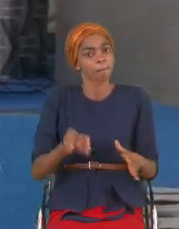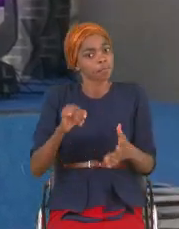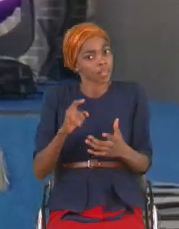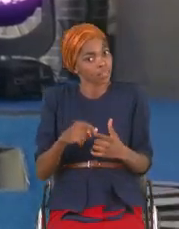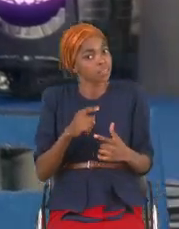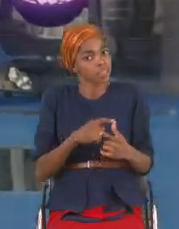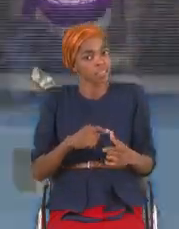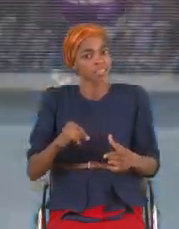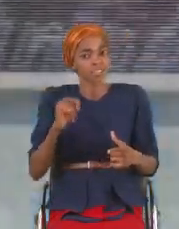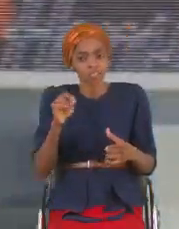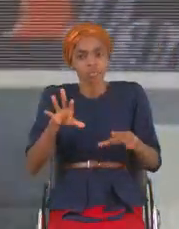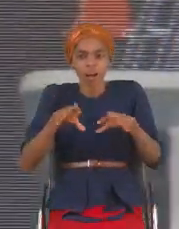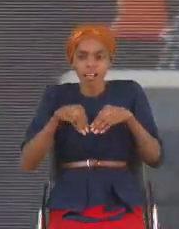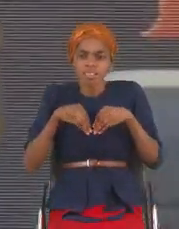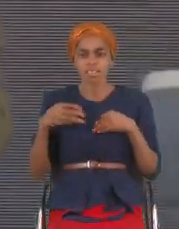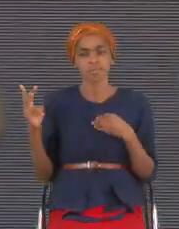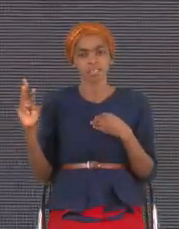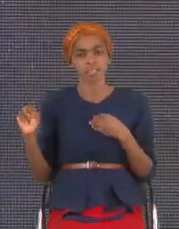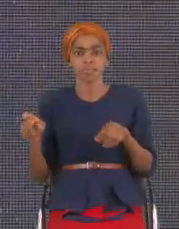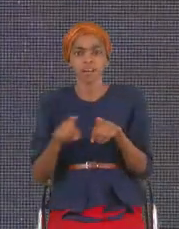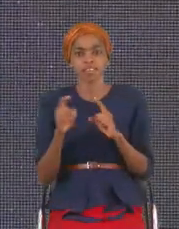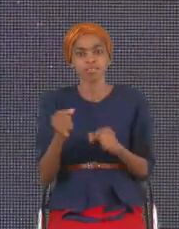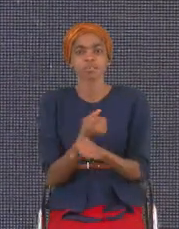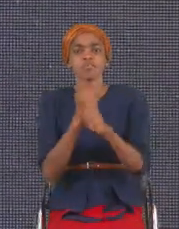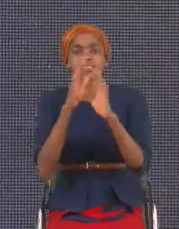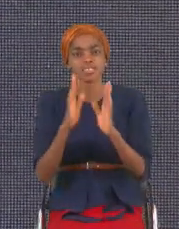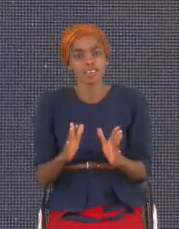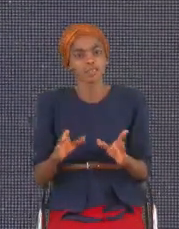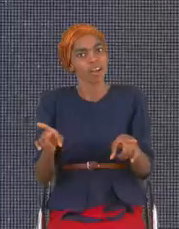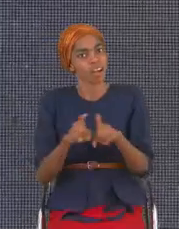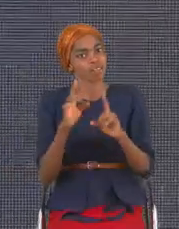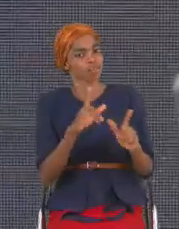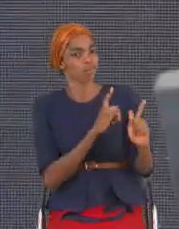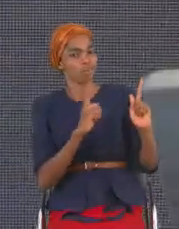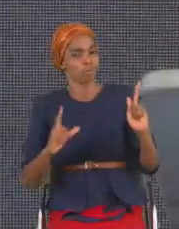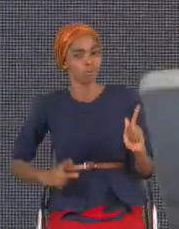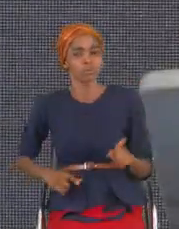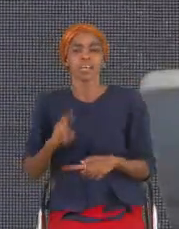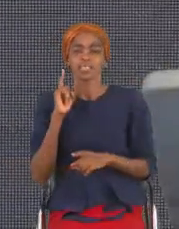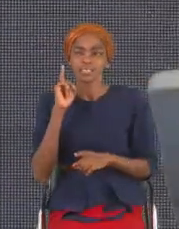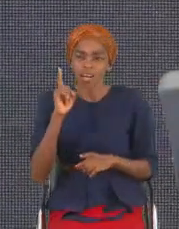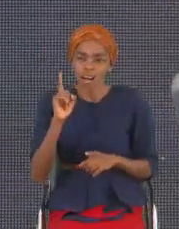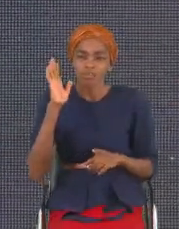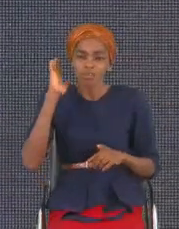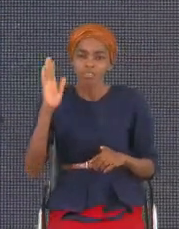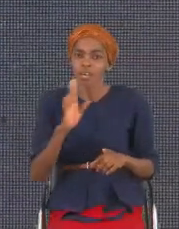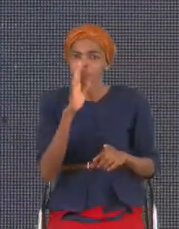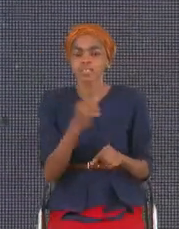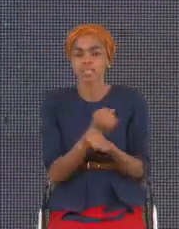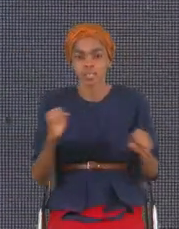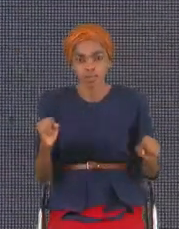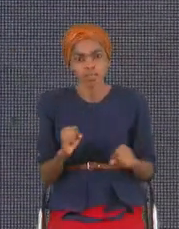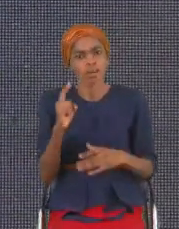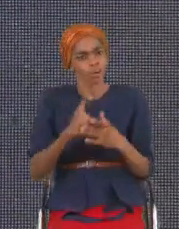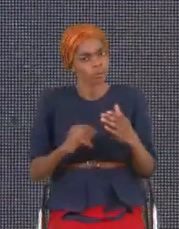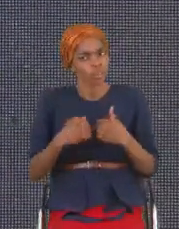then you accept him as your Savior, as your Lord, thou shalt be saved. What have